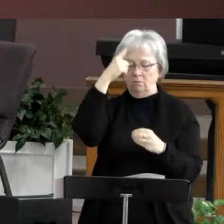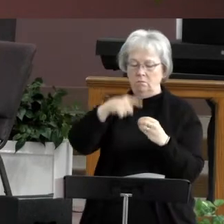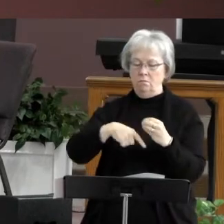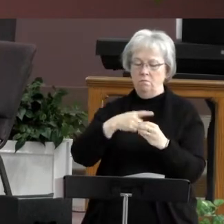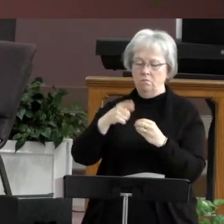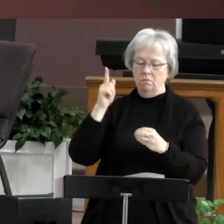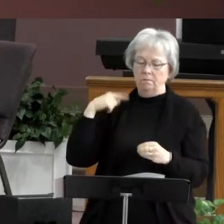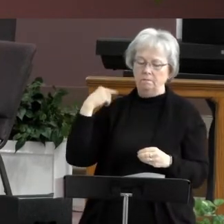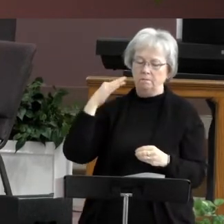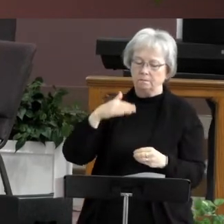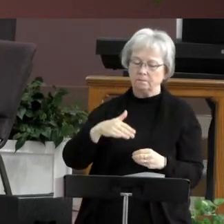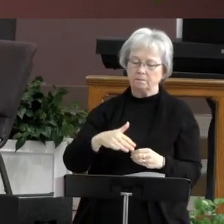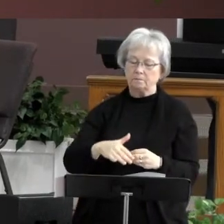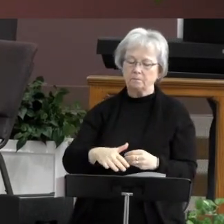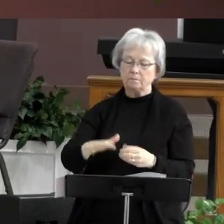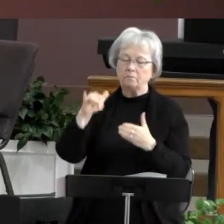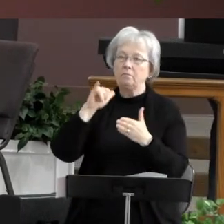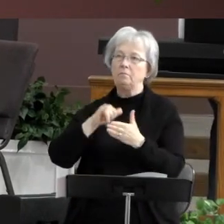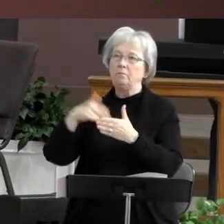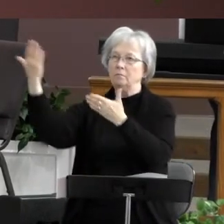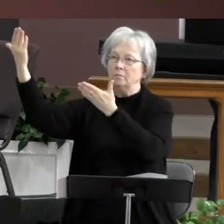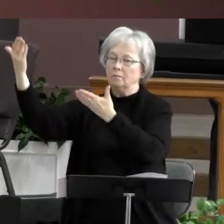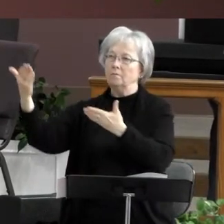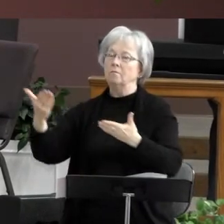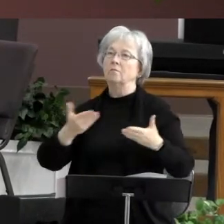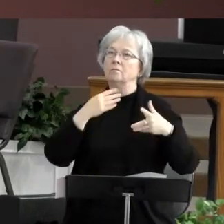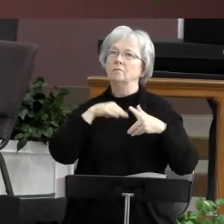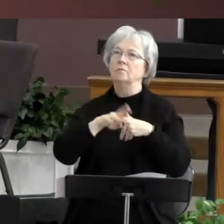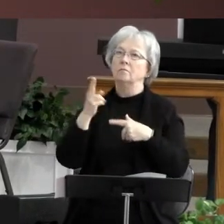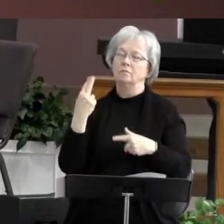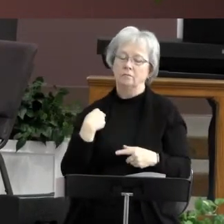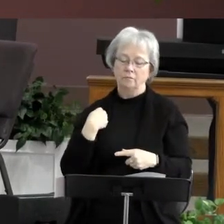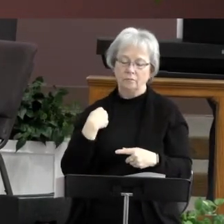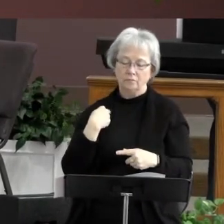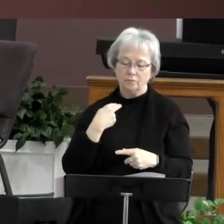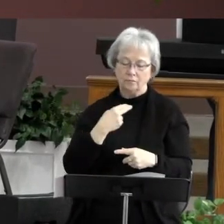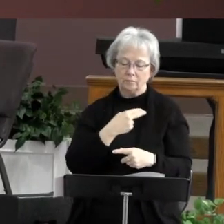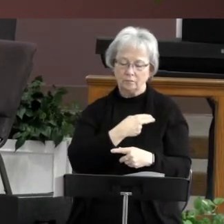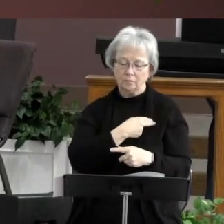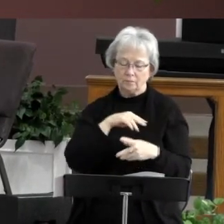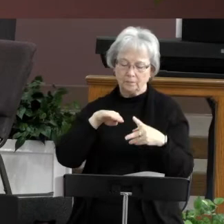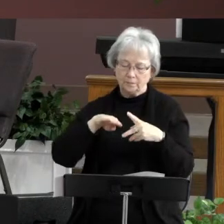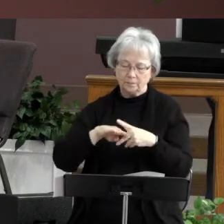goodness. Think about His grace that's brought us